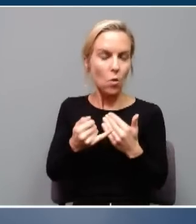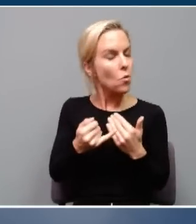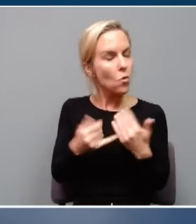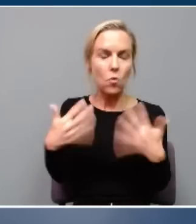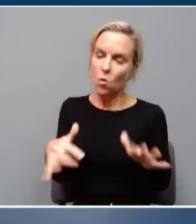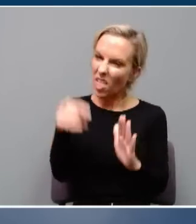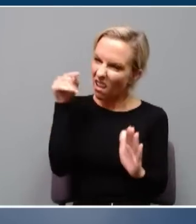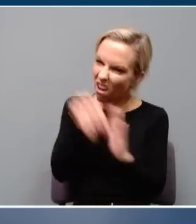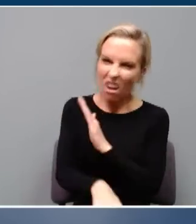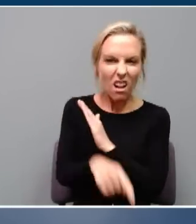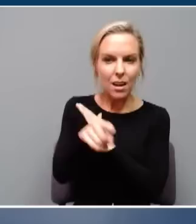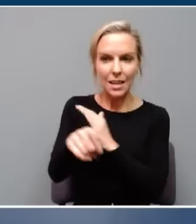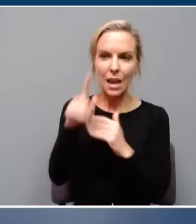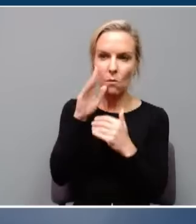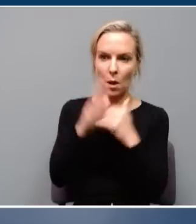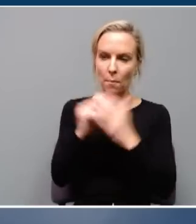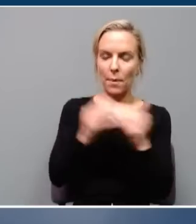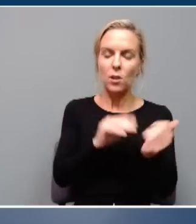going to build a